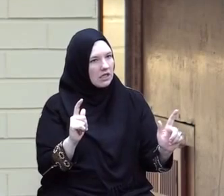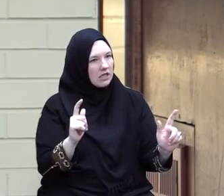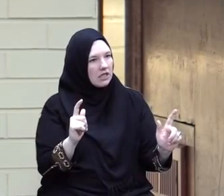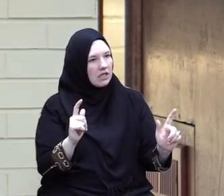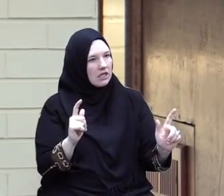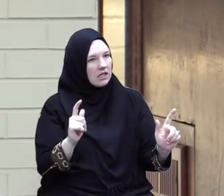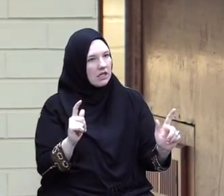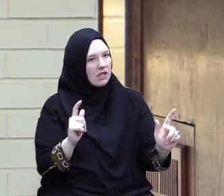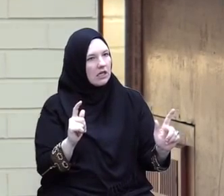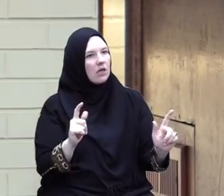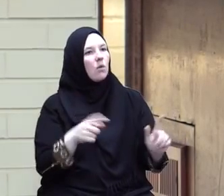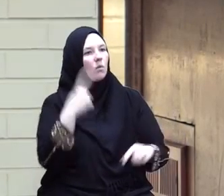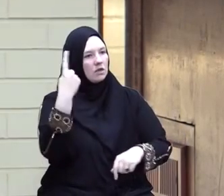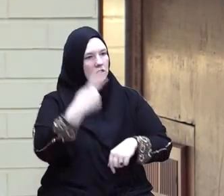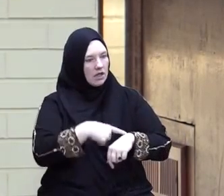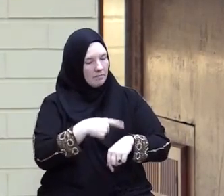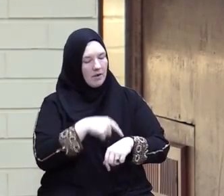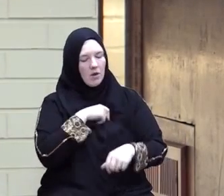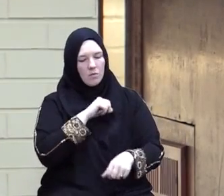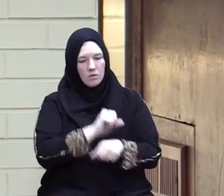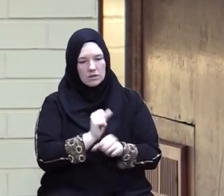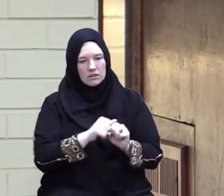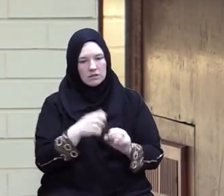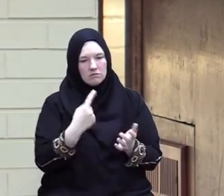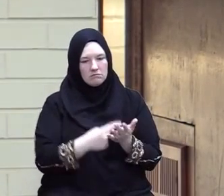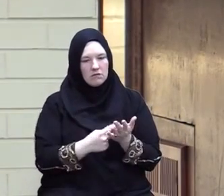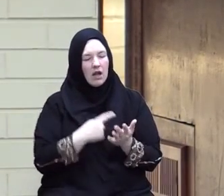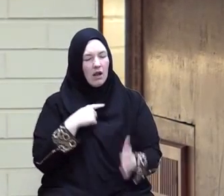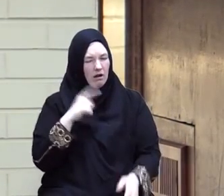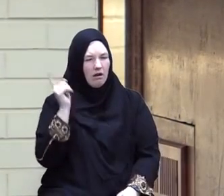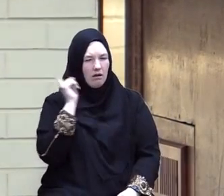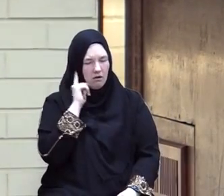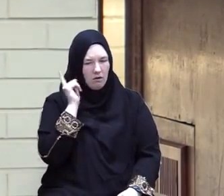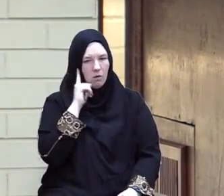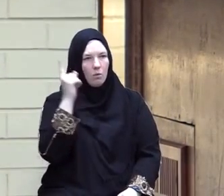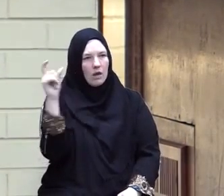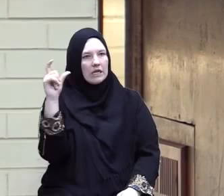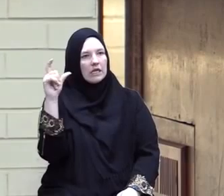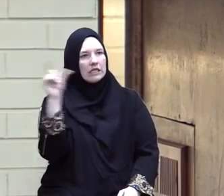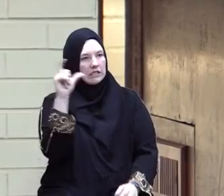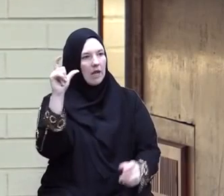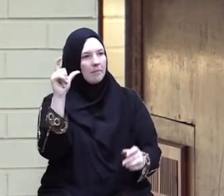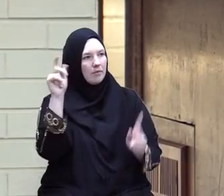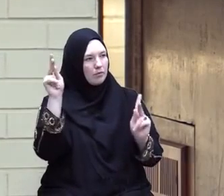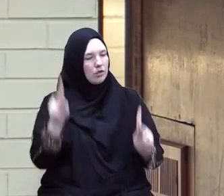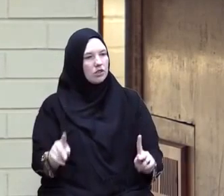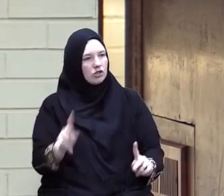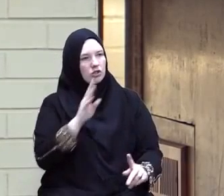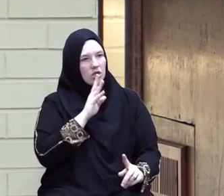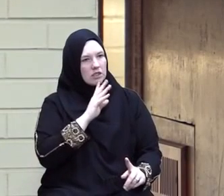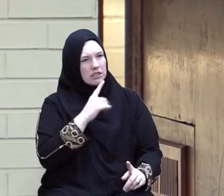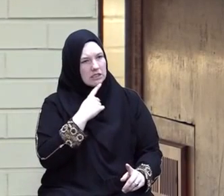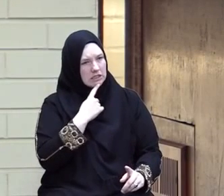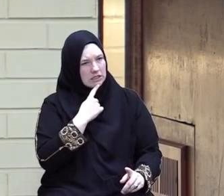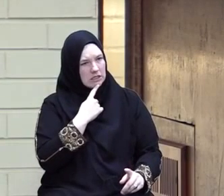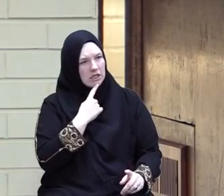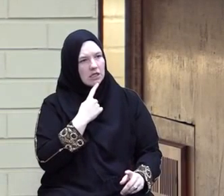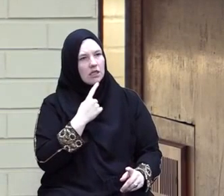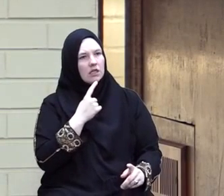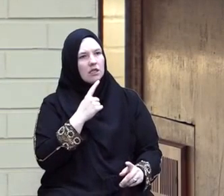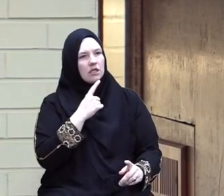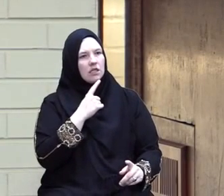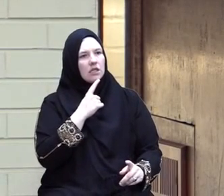once I was in a discussion and I heard one of those Islamophobes talking and I said, so you want to, and the subject